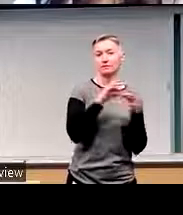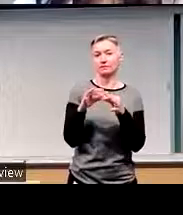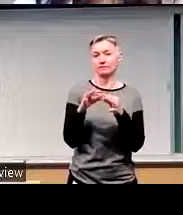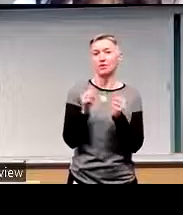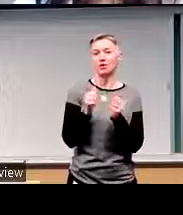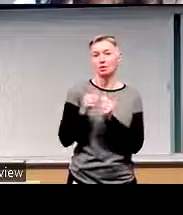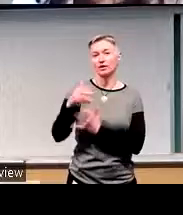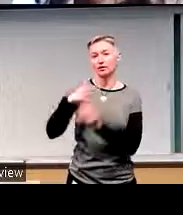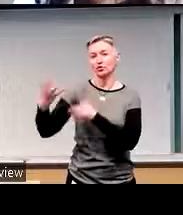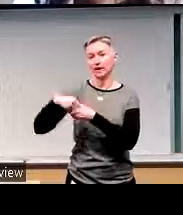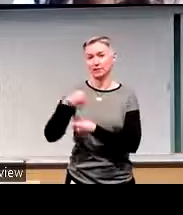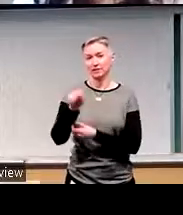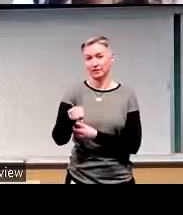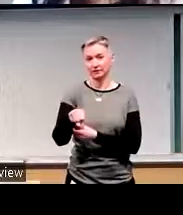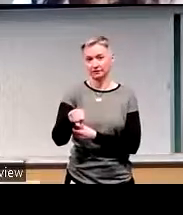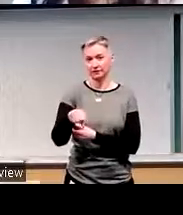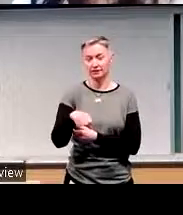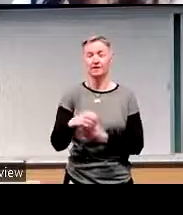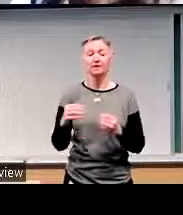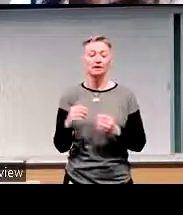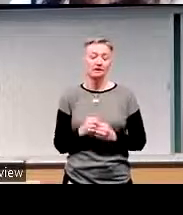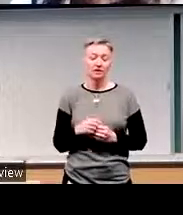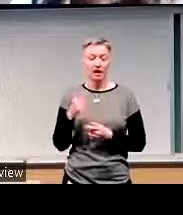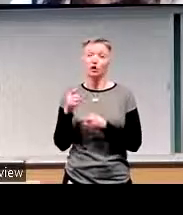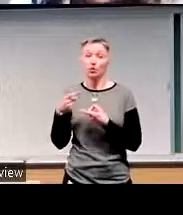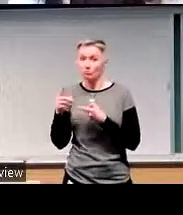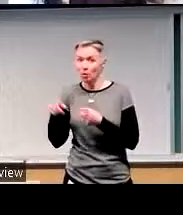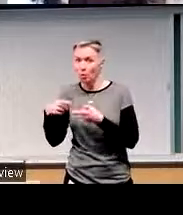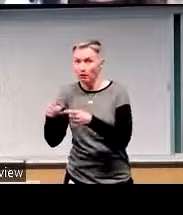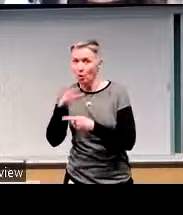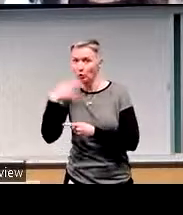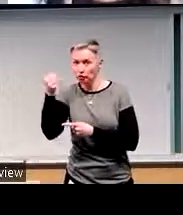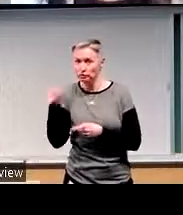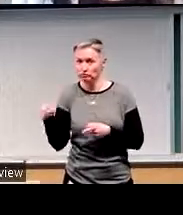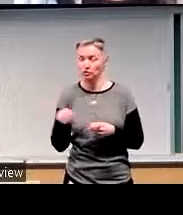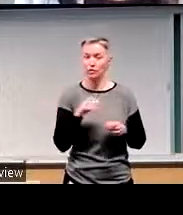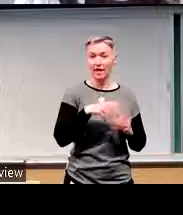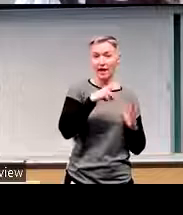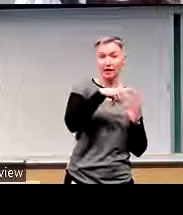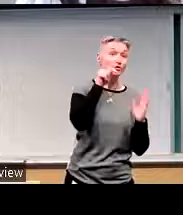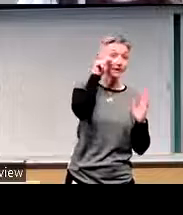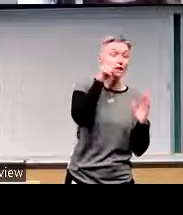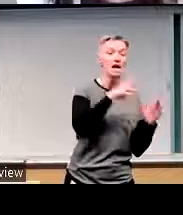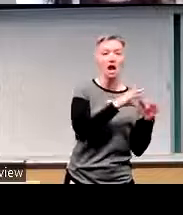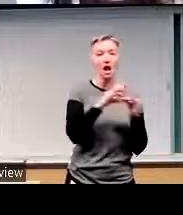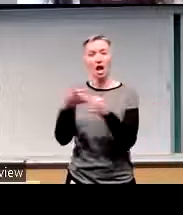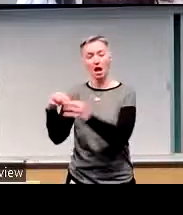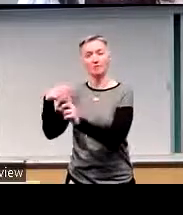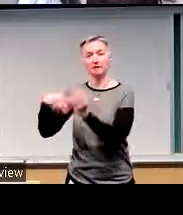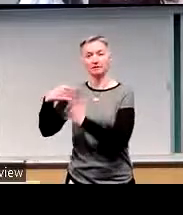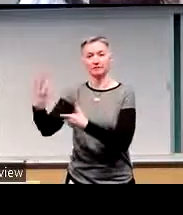social engagement in older adulthood. And this relationship is partially